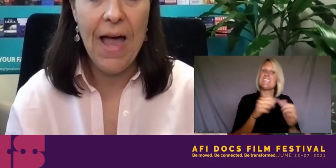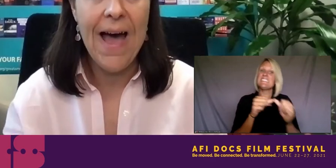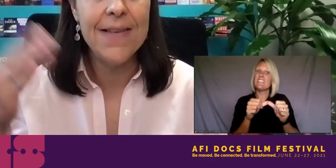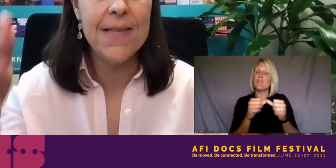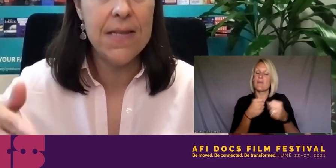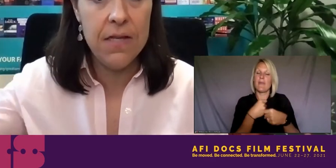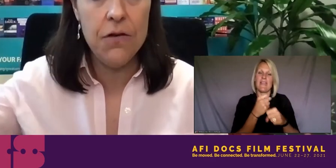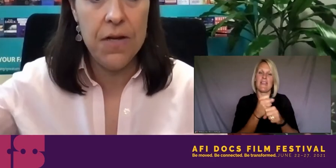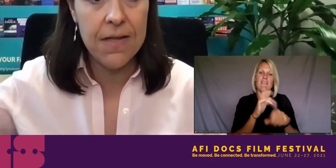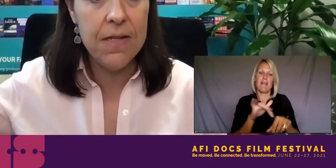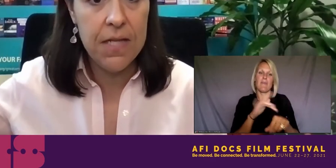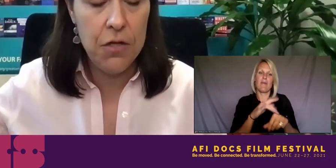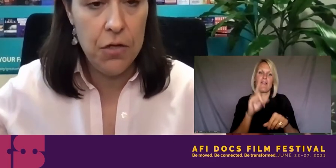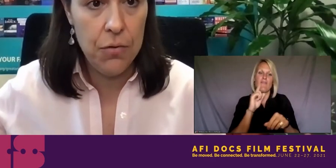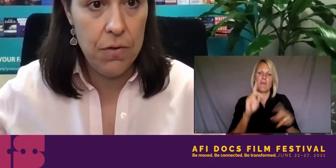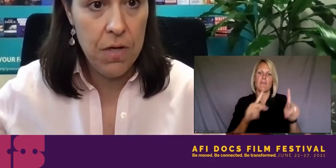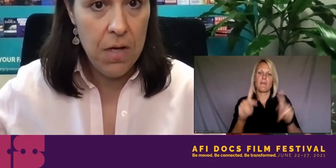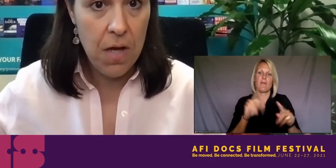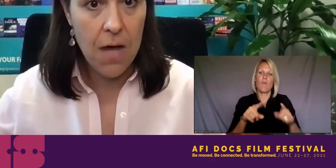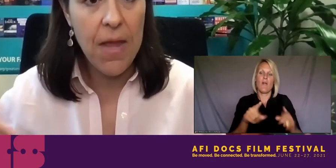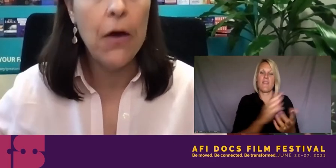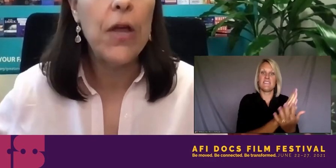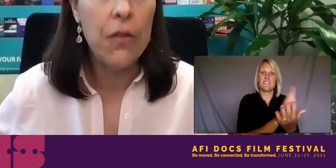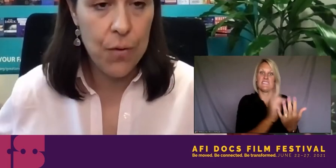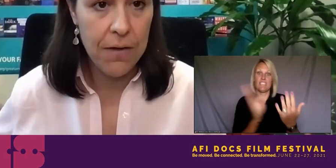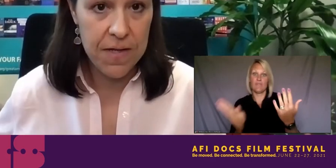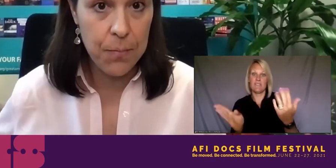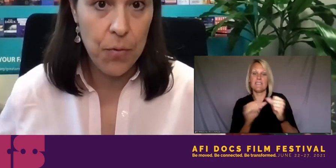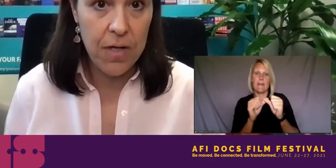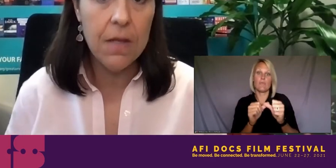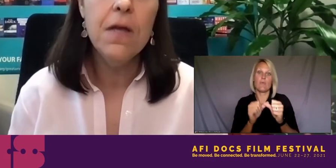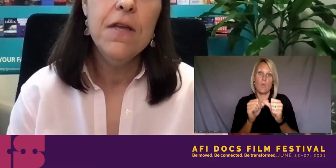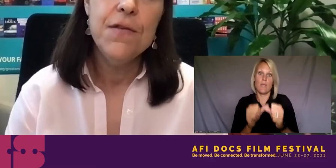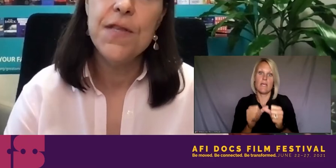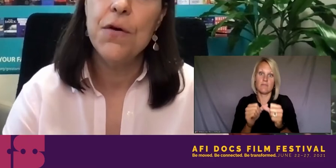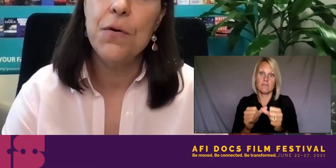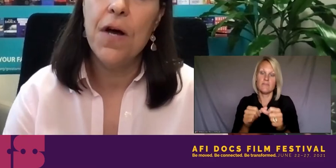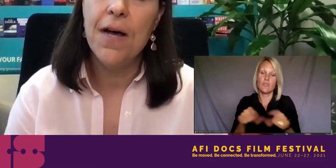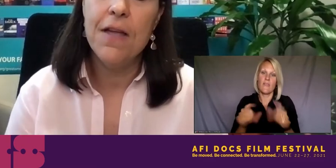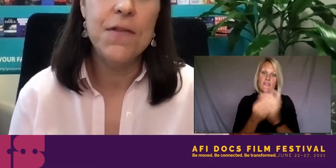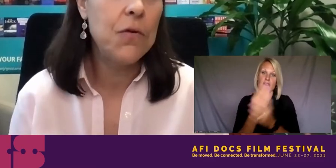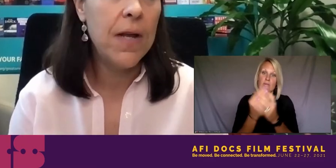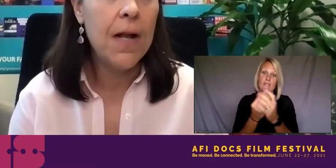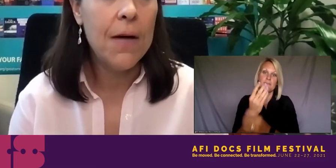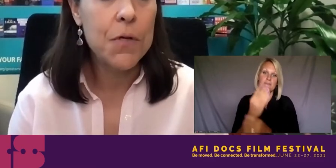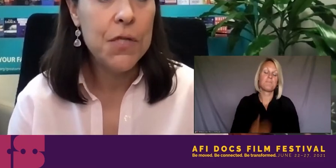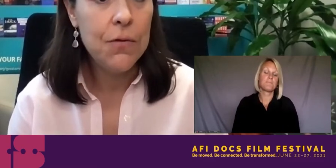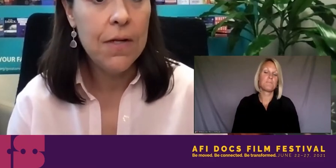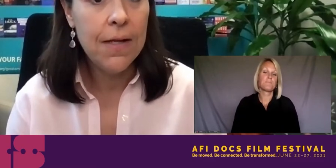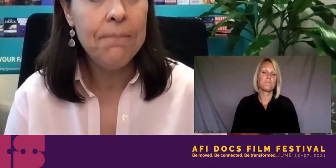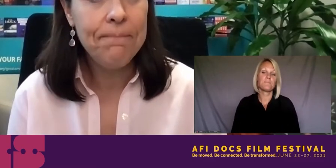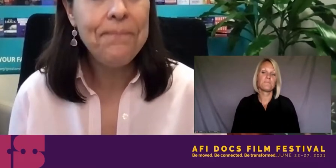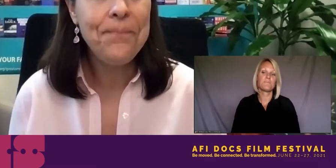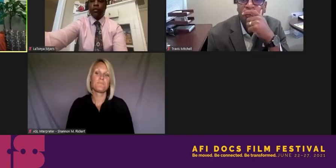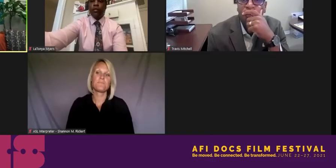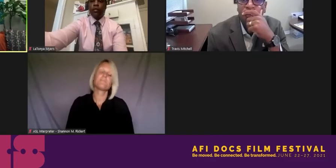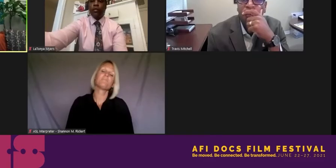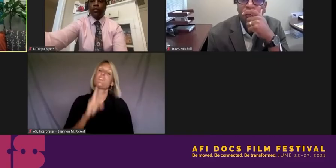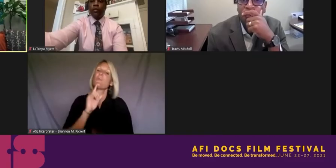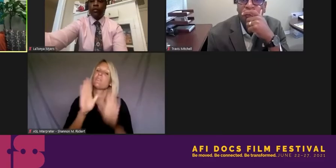people as the series continued airing throughout the spring. So it was a great opportunity.